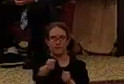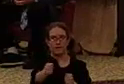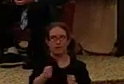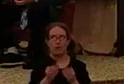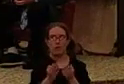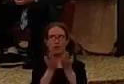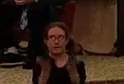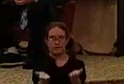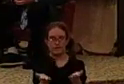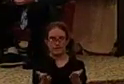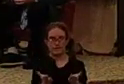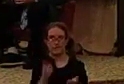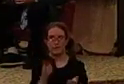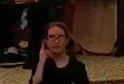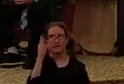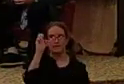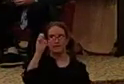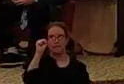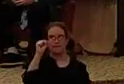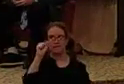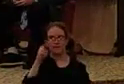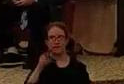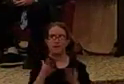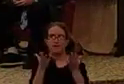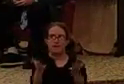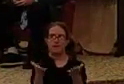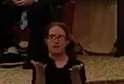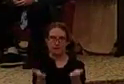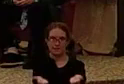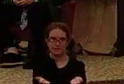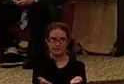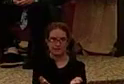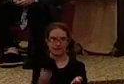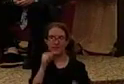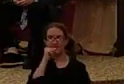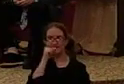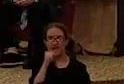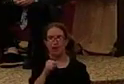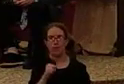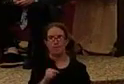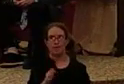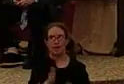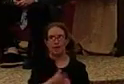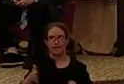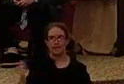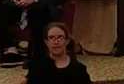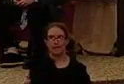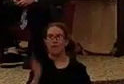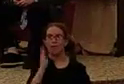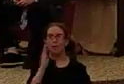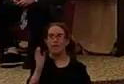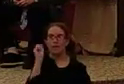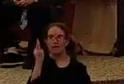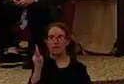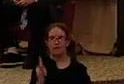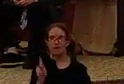gifts. If you see Esau, you give him these gifts. Let him know everything's going to be all right.